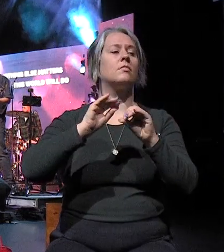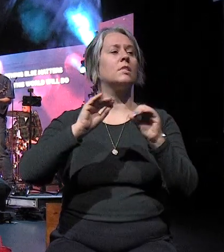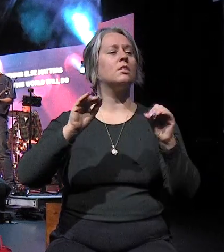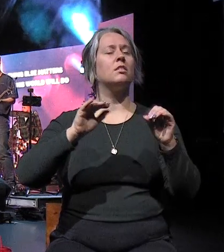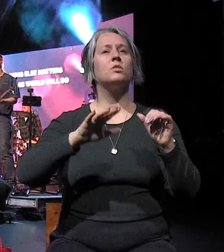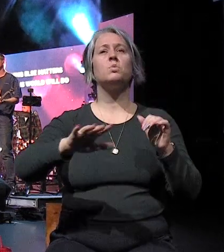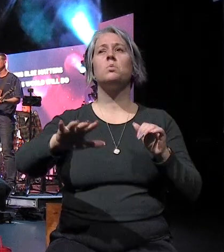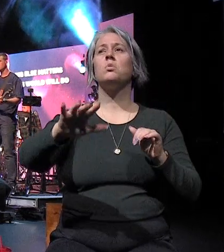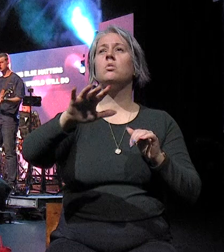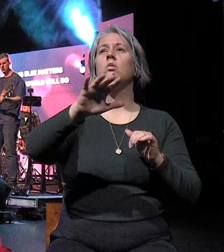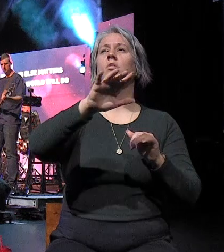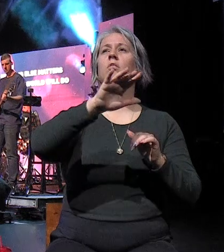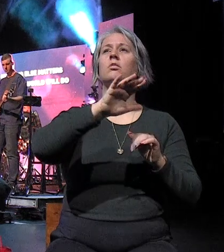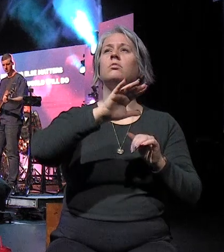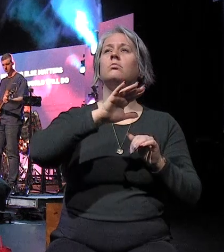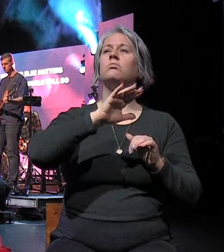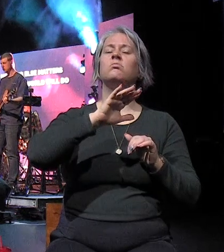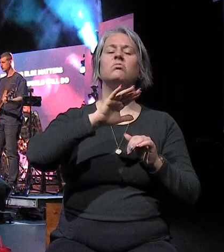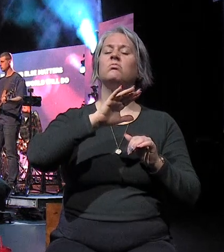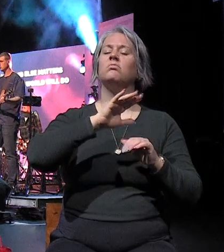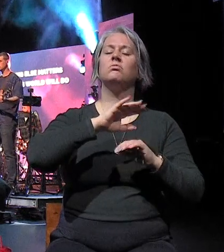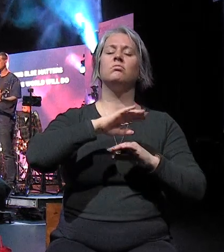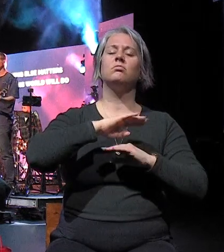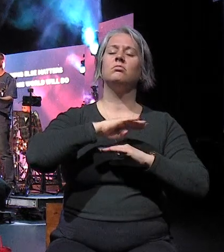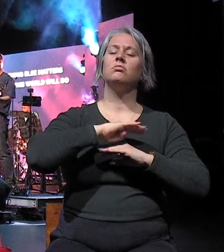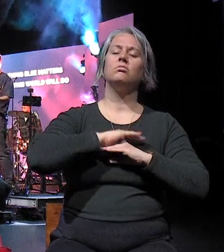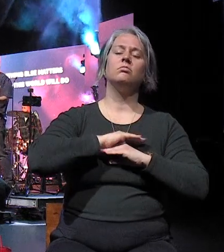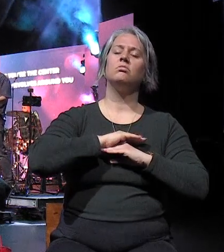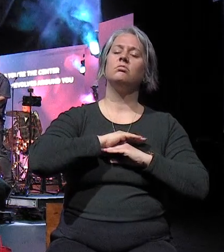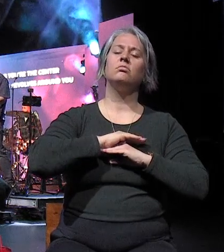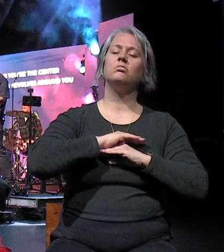nothing in this world will do,